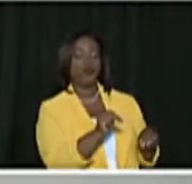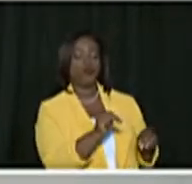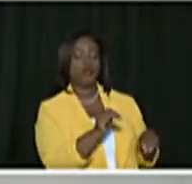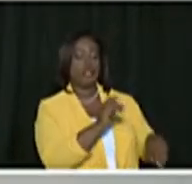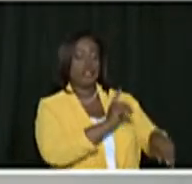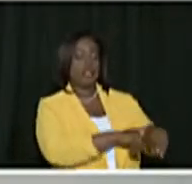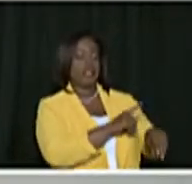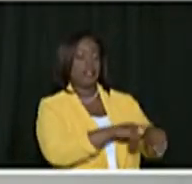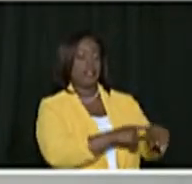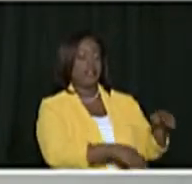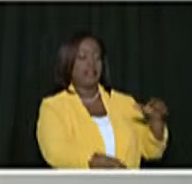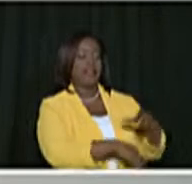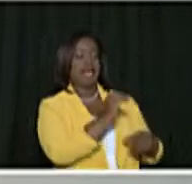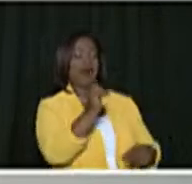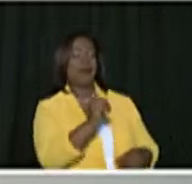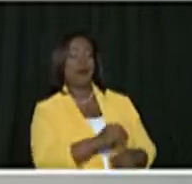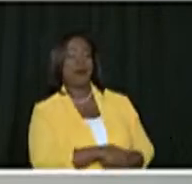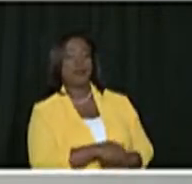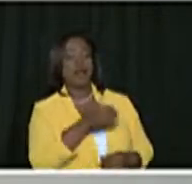don't worry, I don't have COVID.